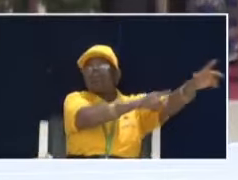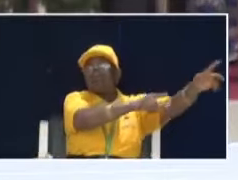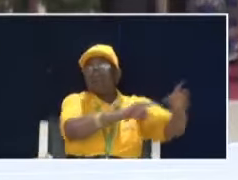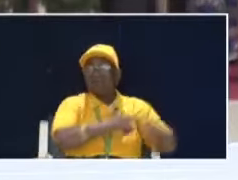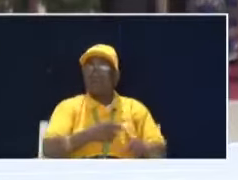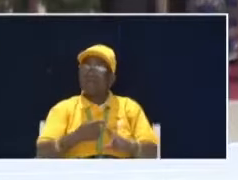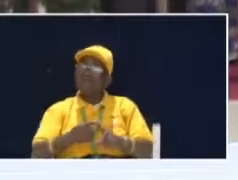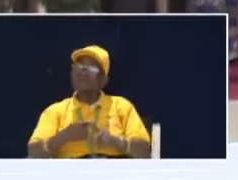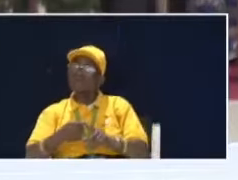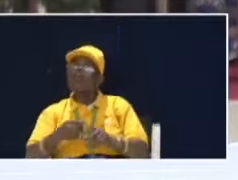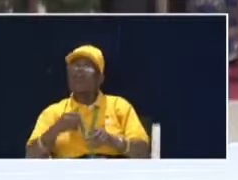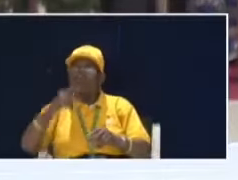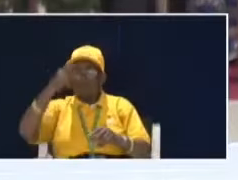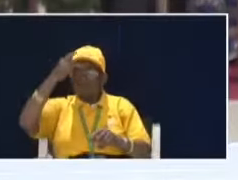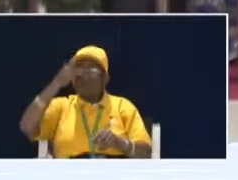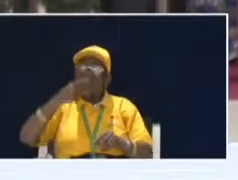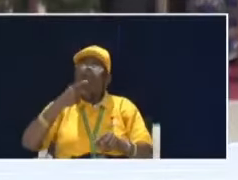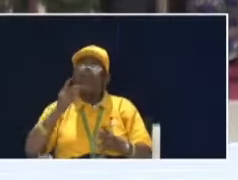from Pharaoh